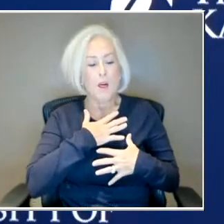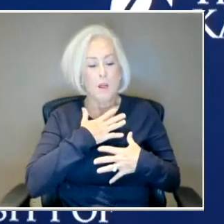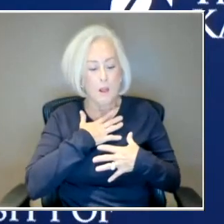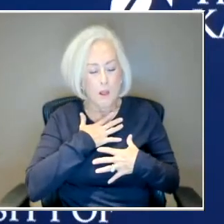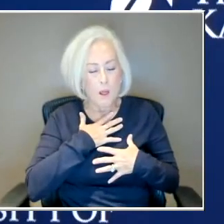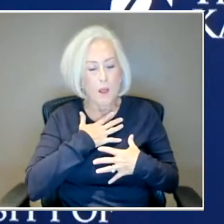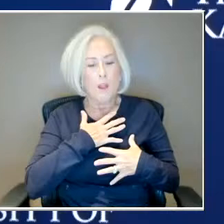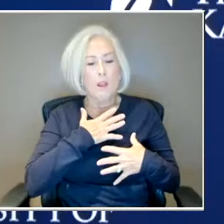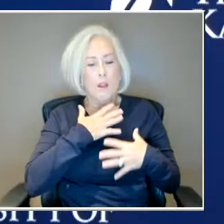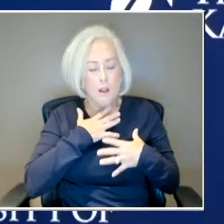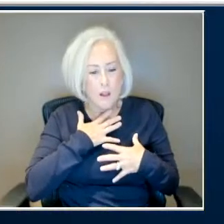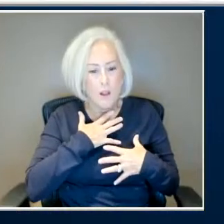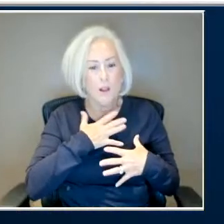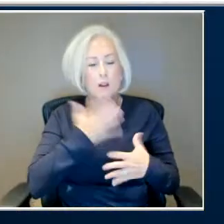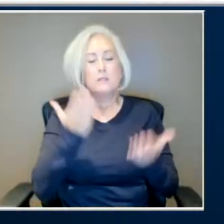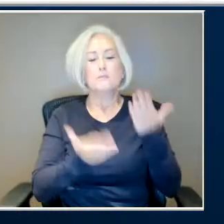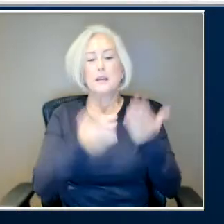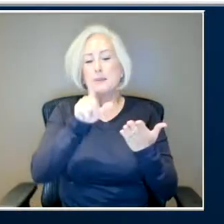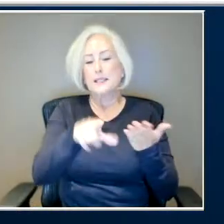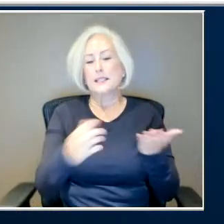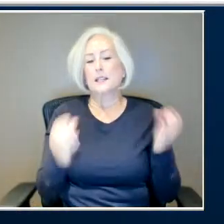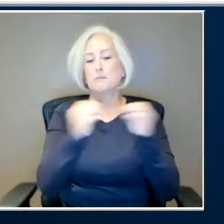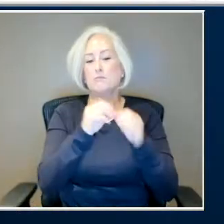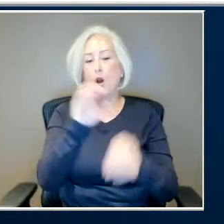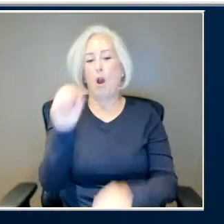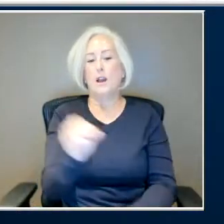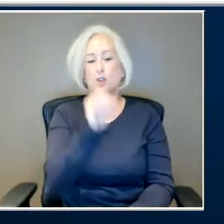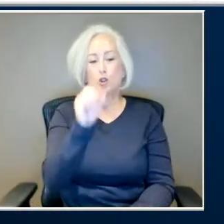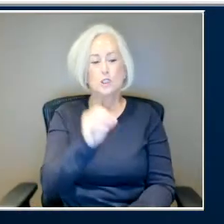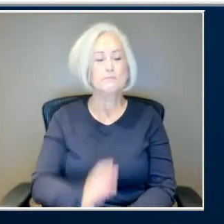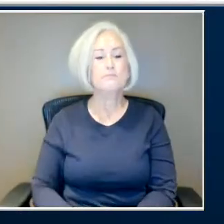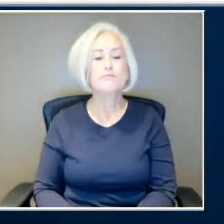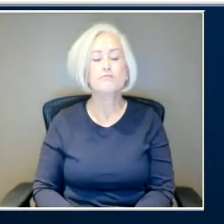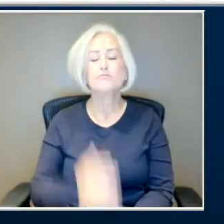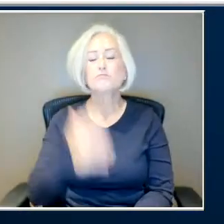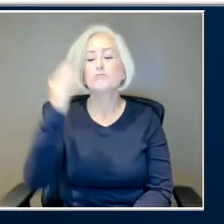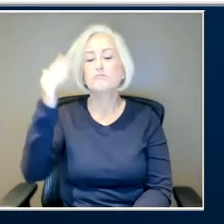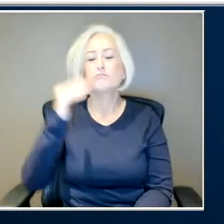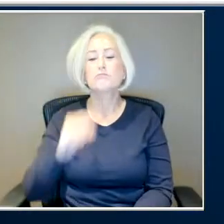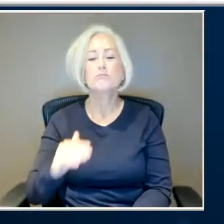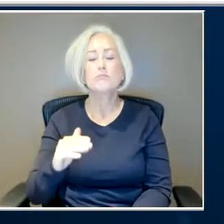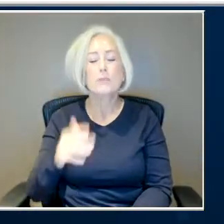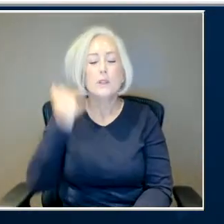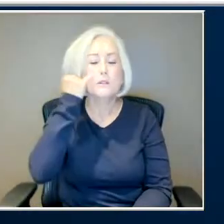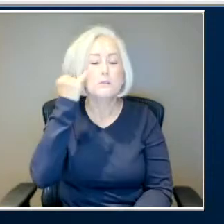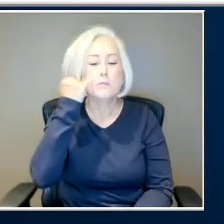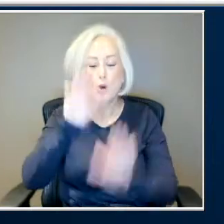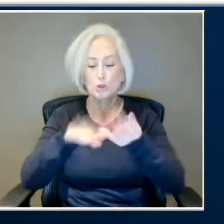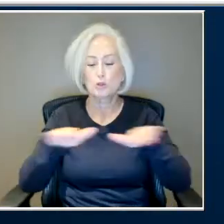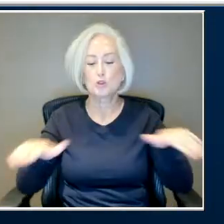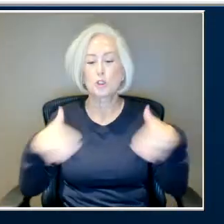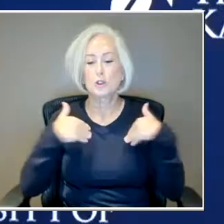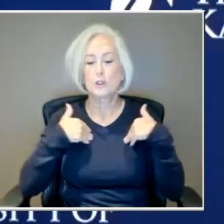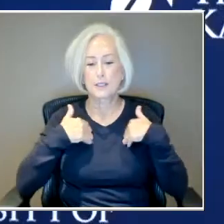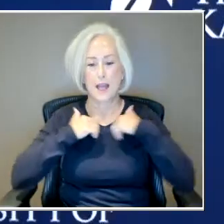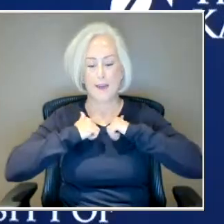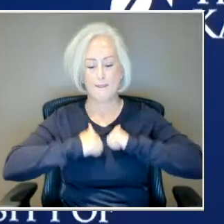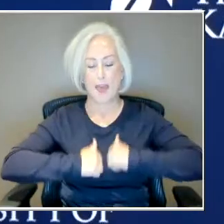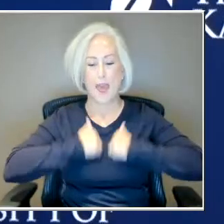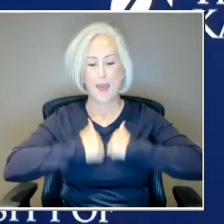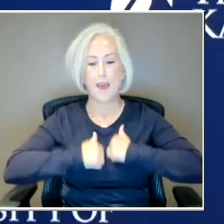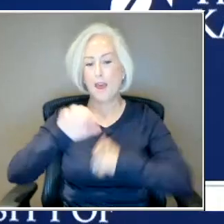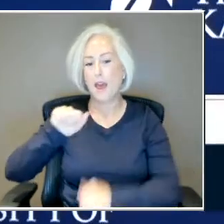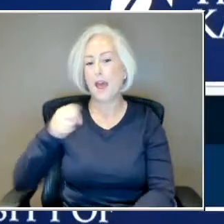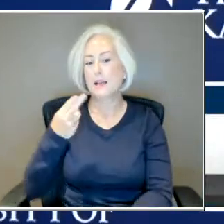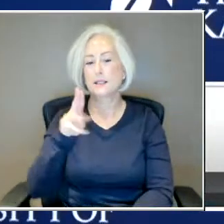talk to your medical provider. Let's talk about kids with asthma. Any preventative steps we should be taking for those kiddos? Yeah, kids with